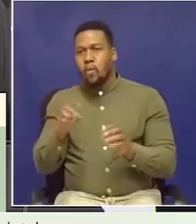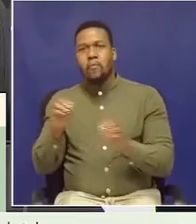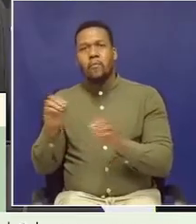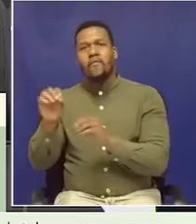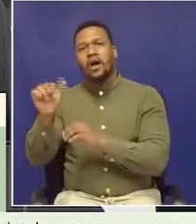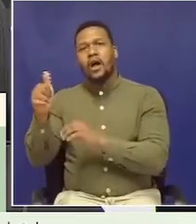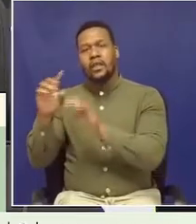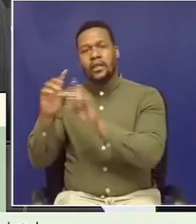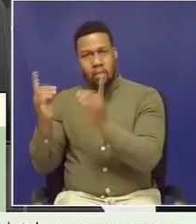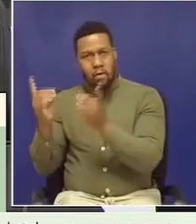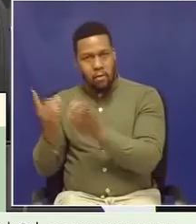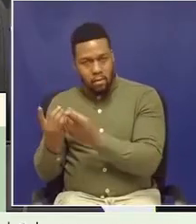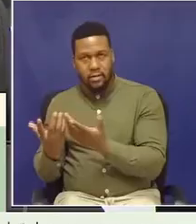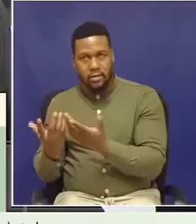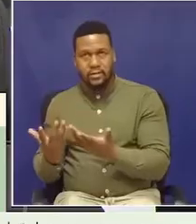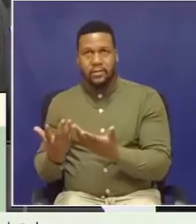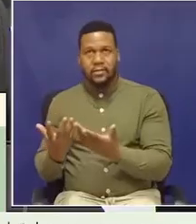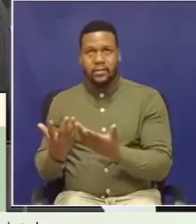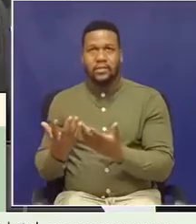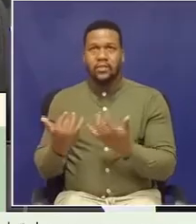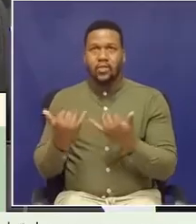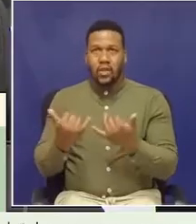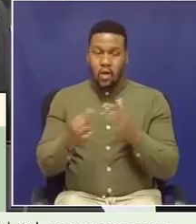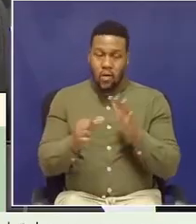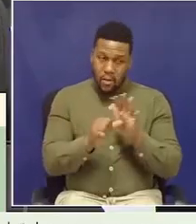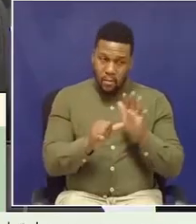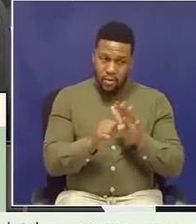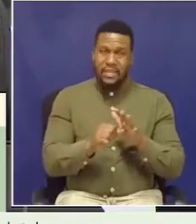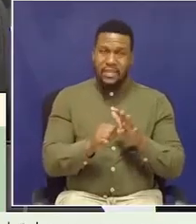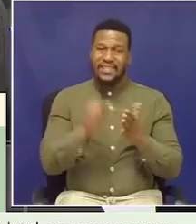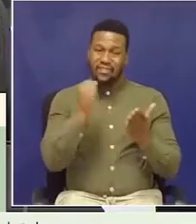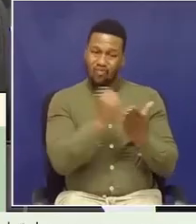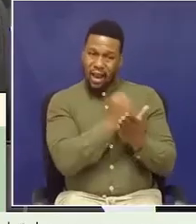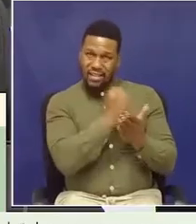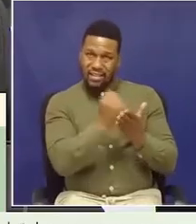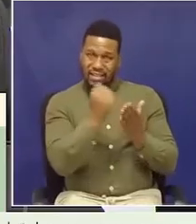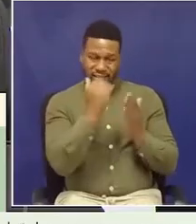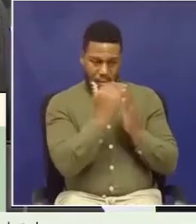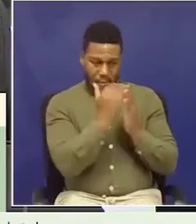importance of us trying to fast track the register to prevent such from happening.